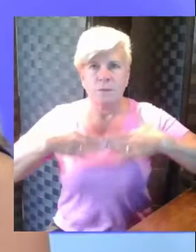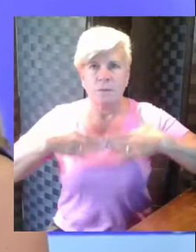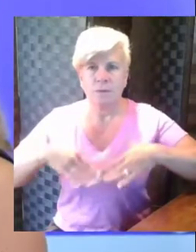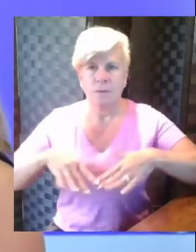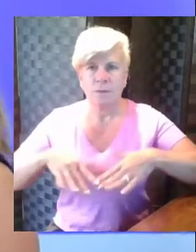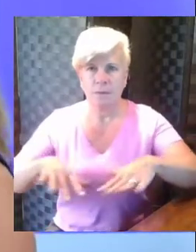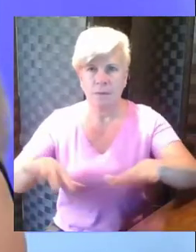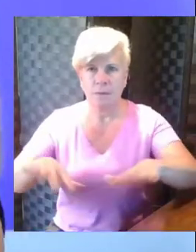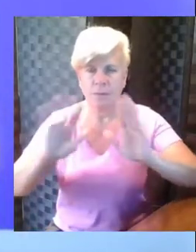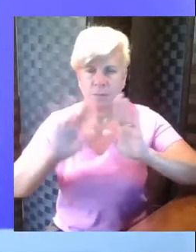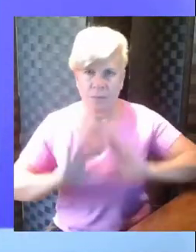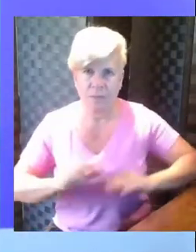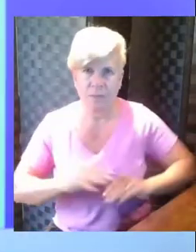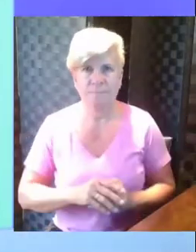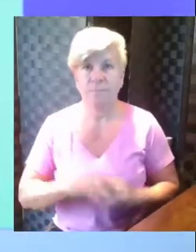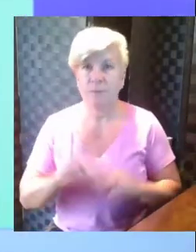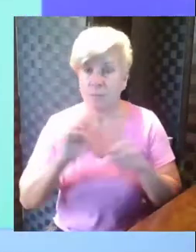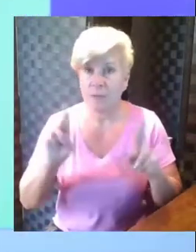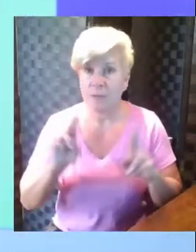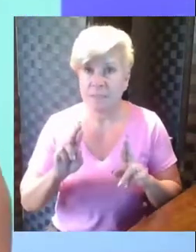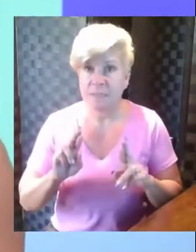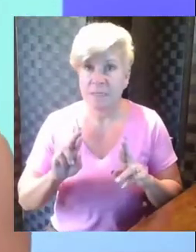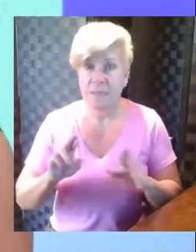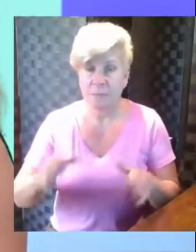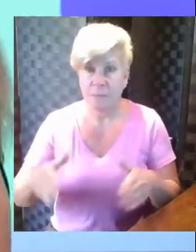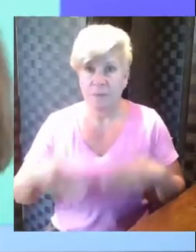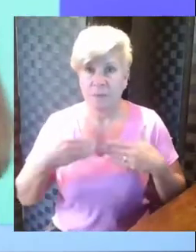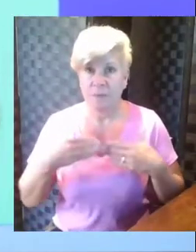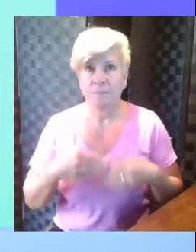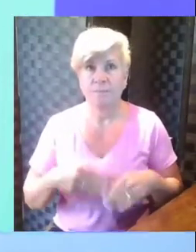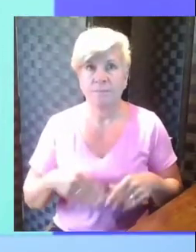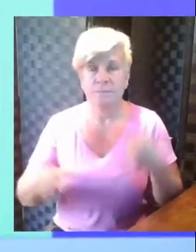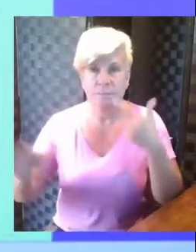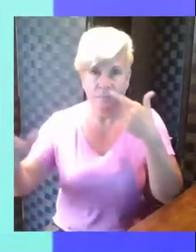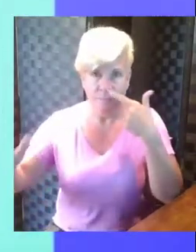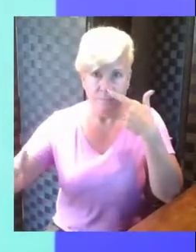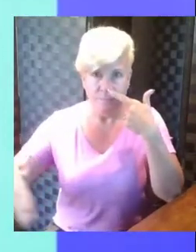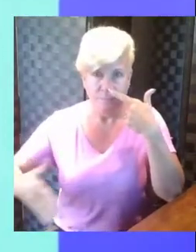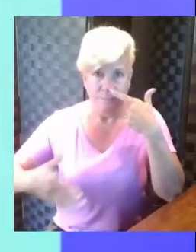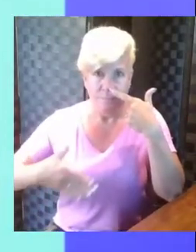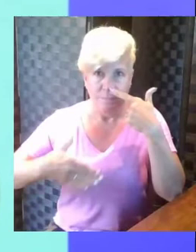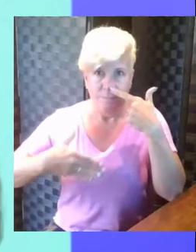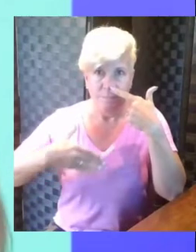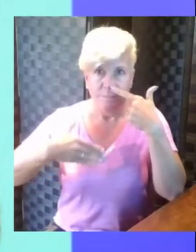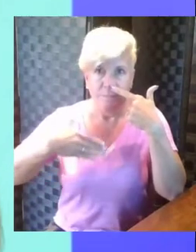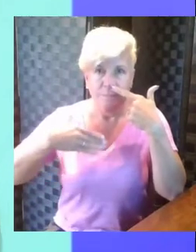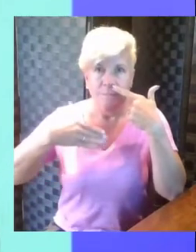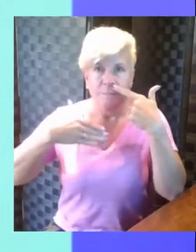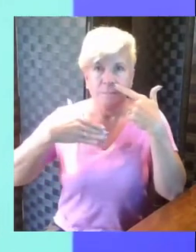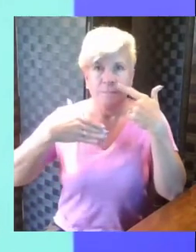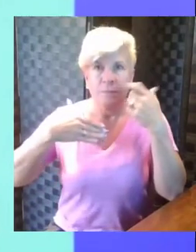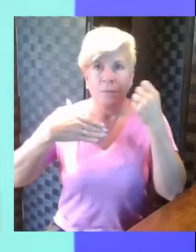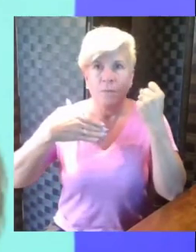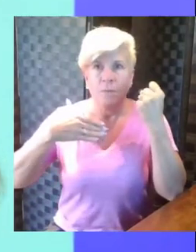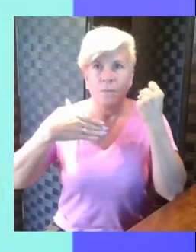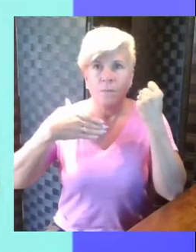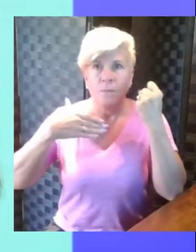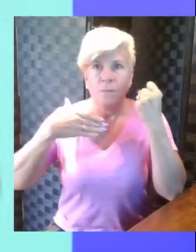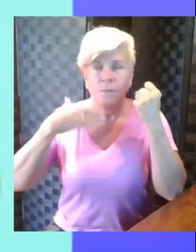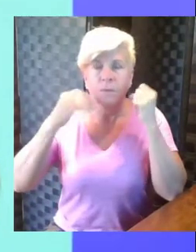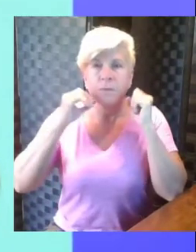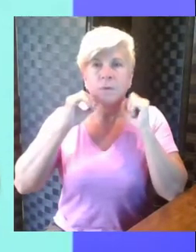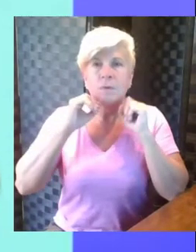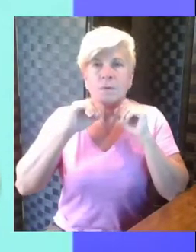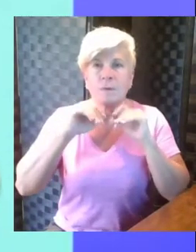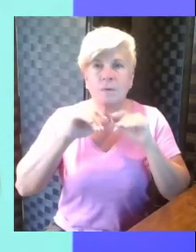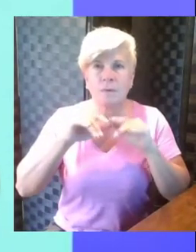going to relax. All right, are you ready? We're going to take a big deep breath. Here we go. Take a big deep breath in. Hold it for just a